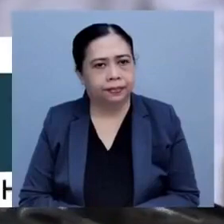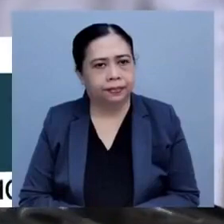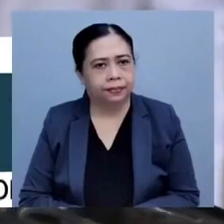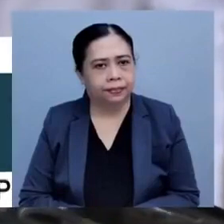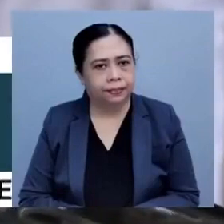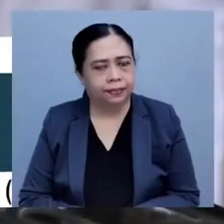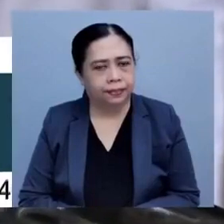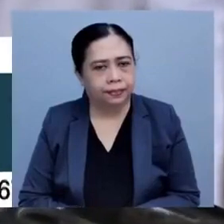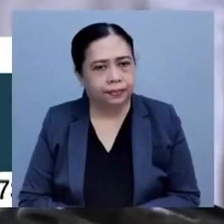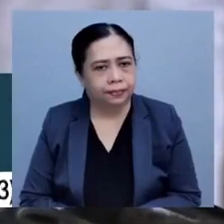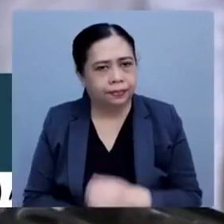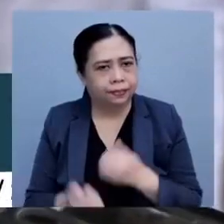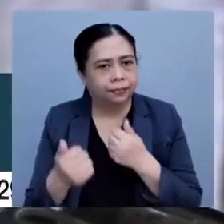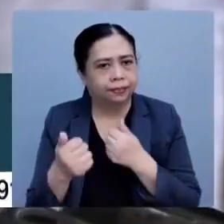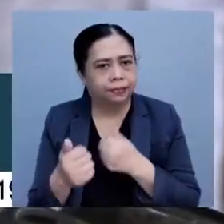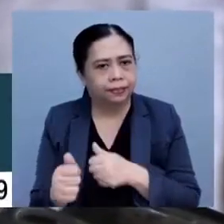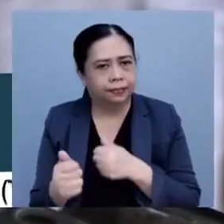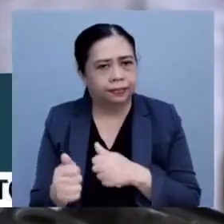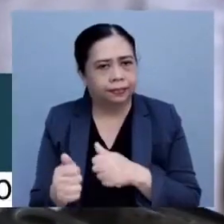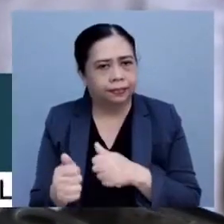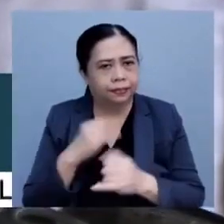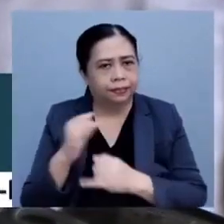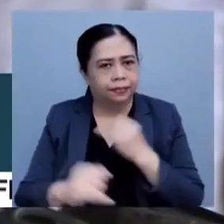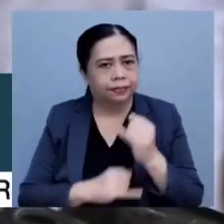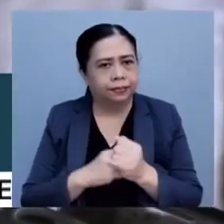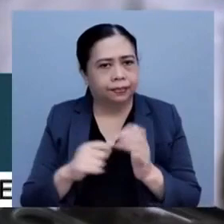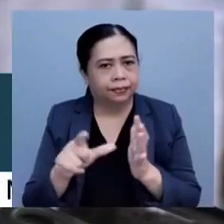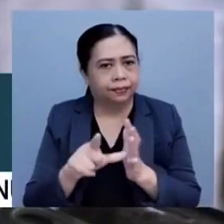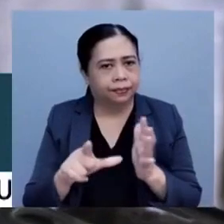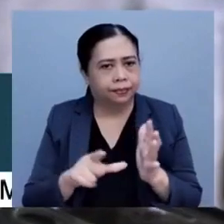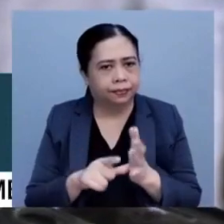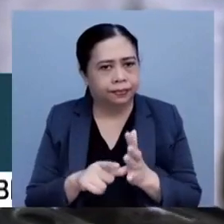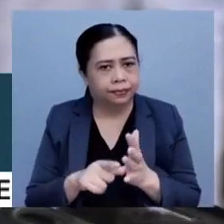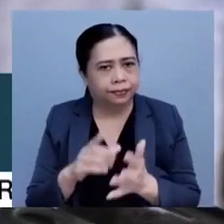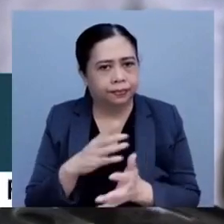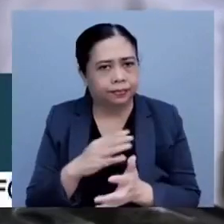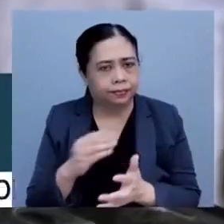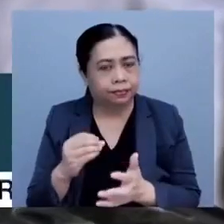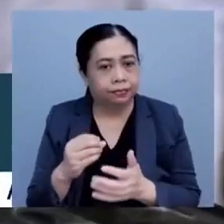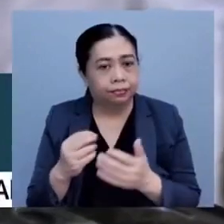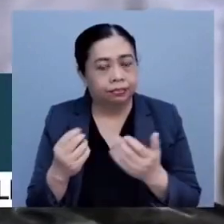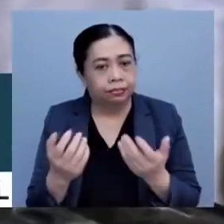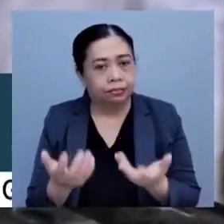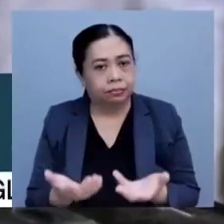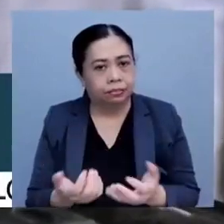following international law, and this is what